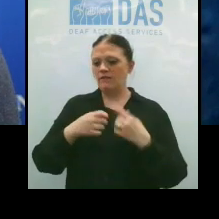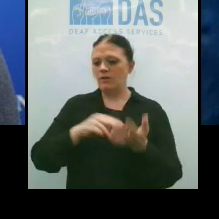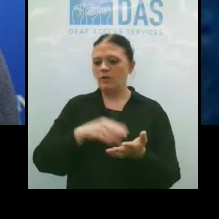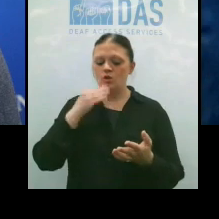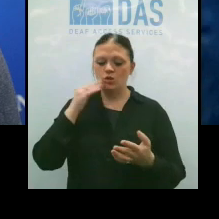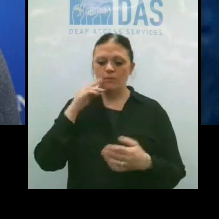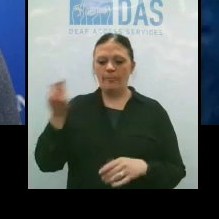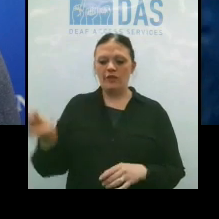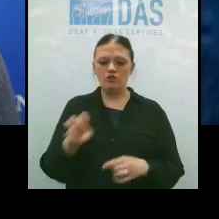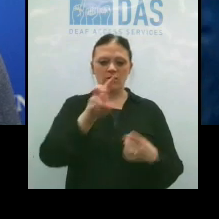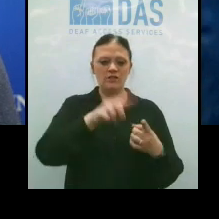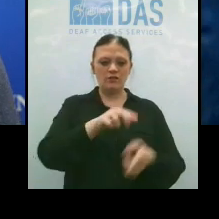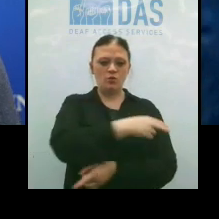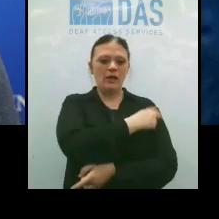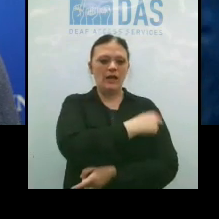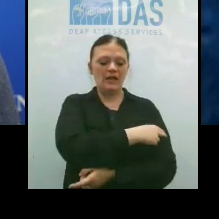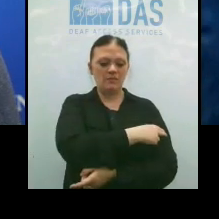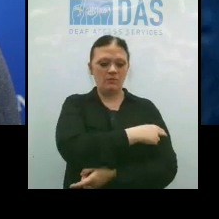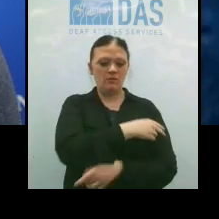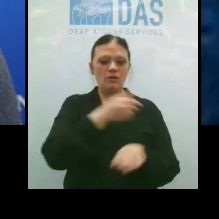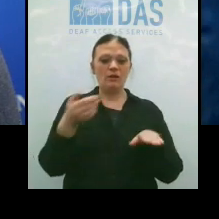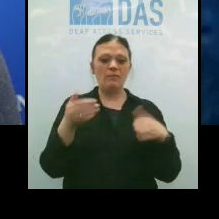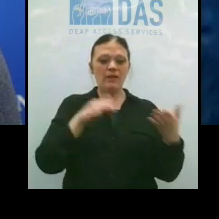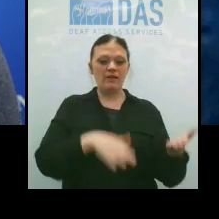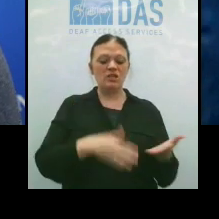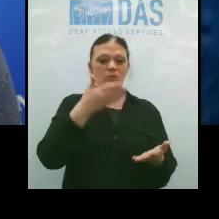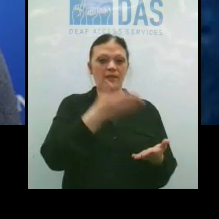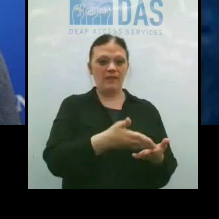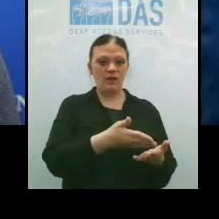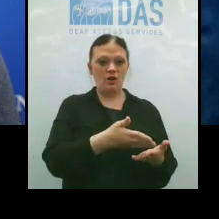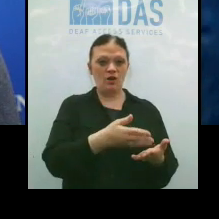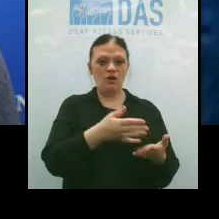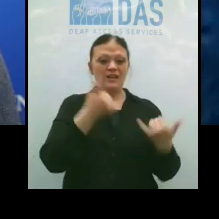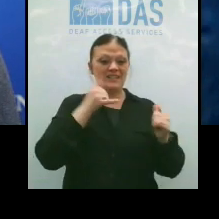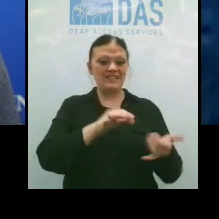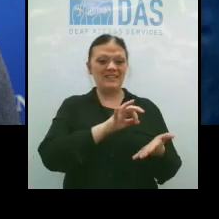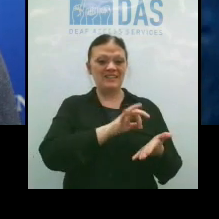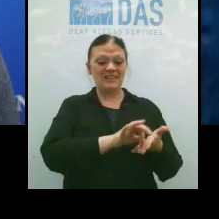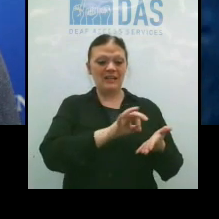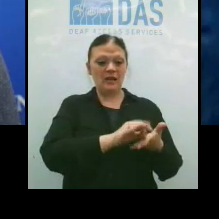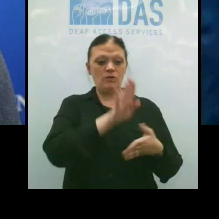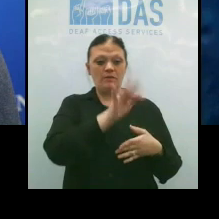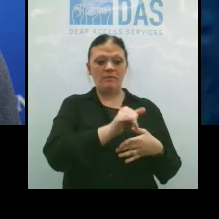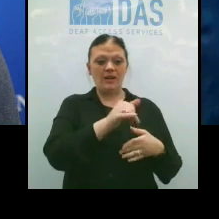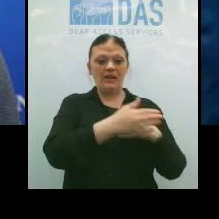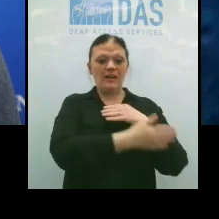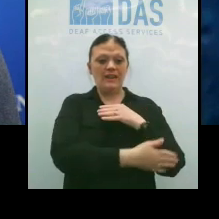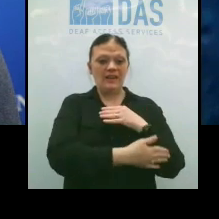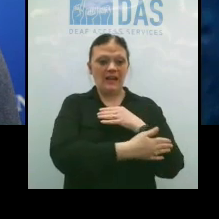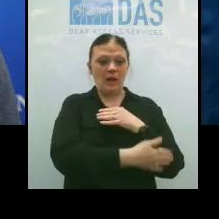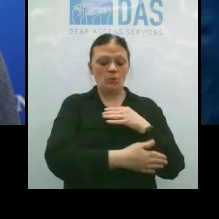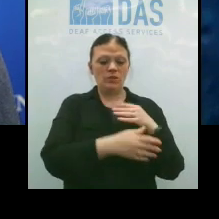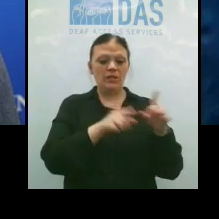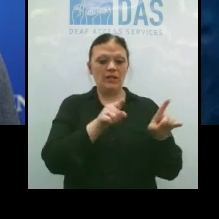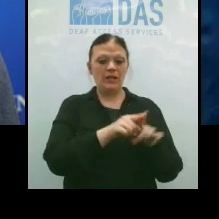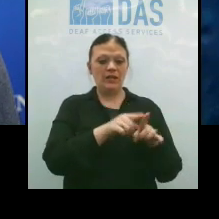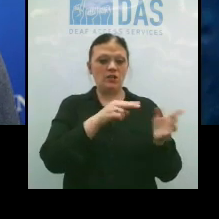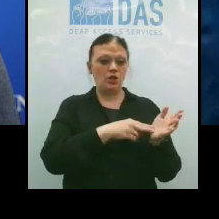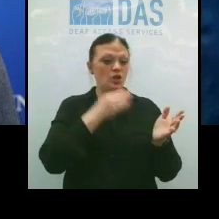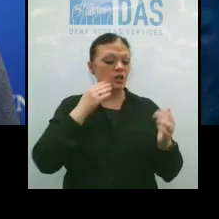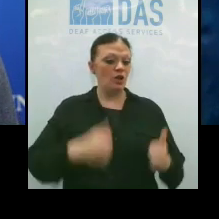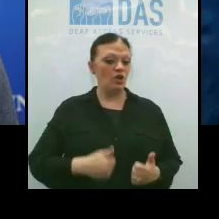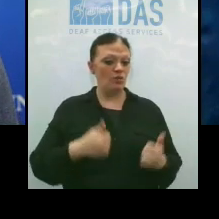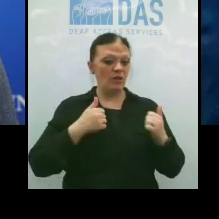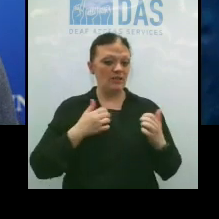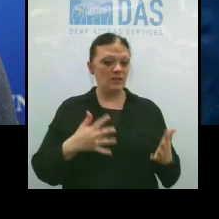is transferred to a hospital and passes away there, are they still counted by the county as a nursing home resident?